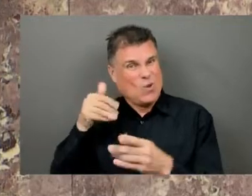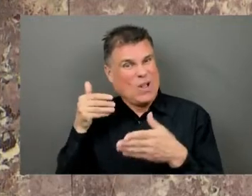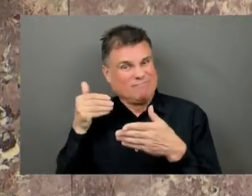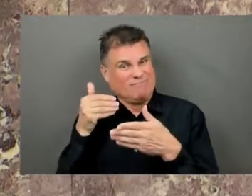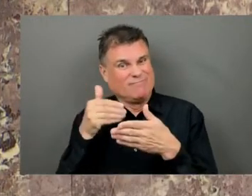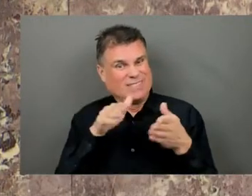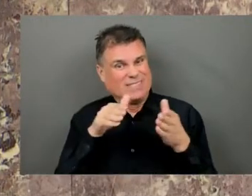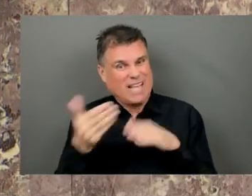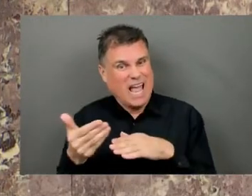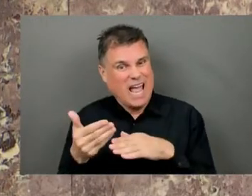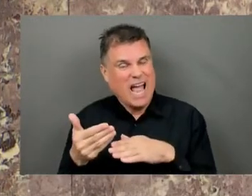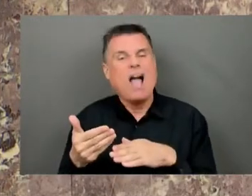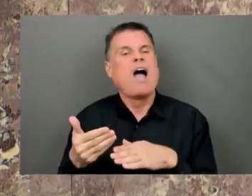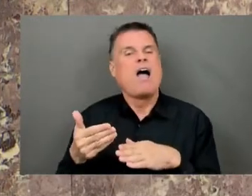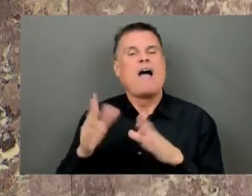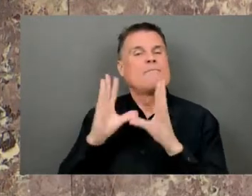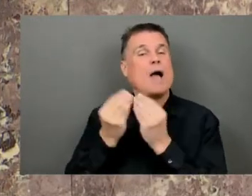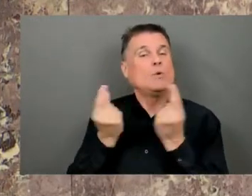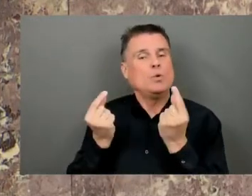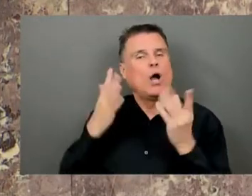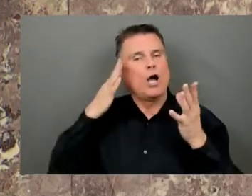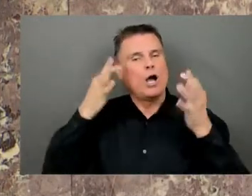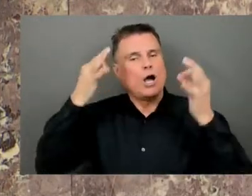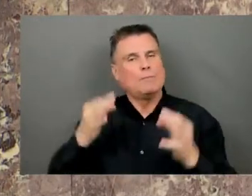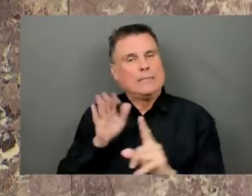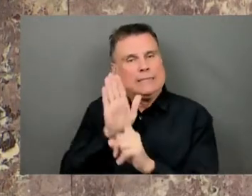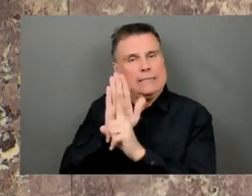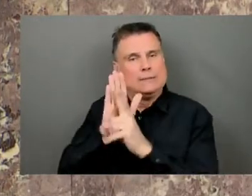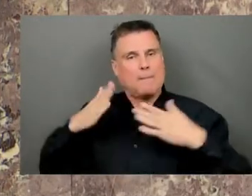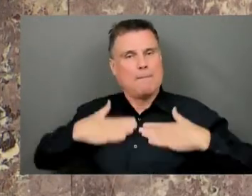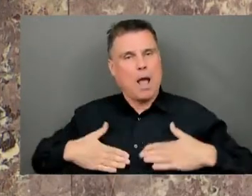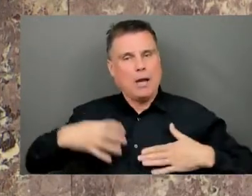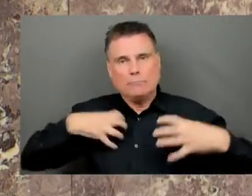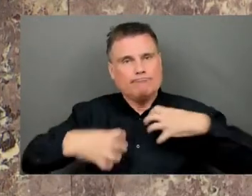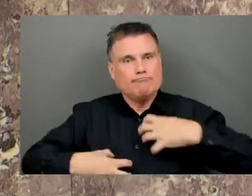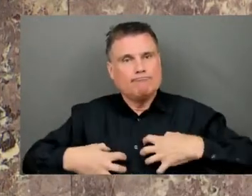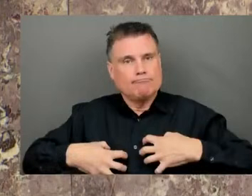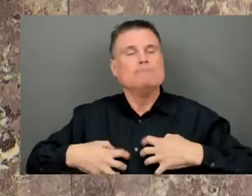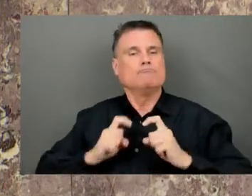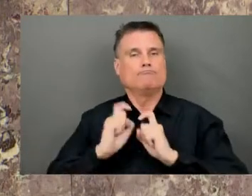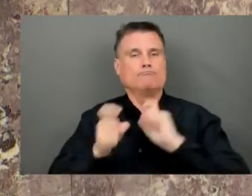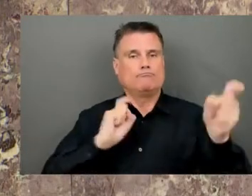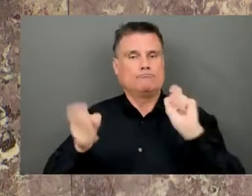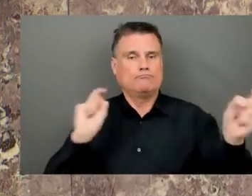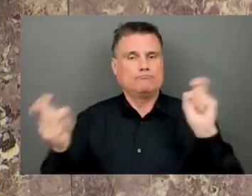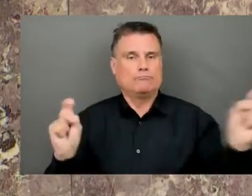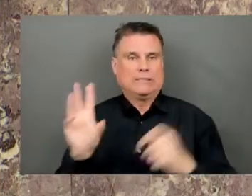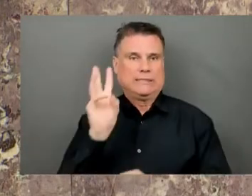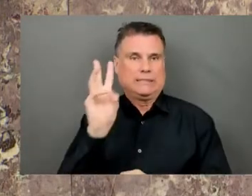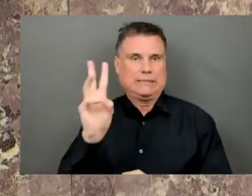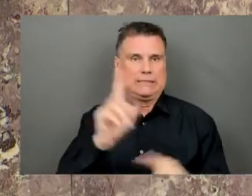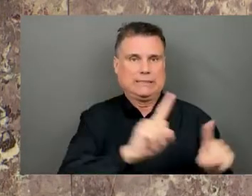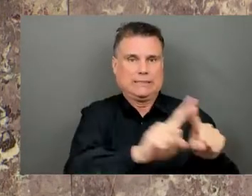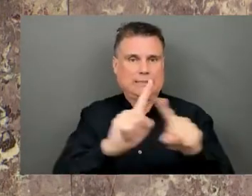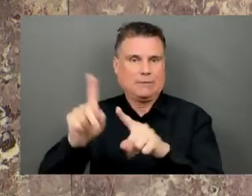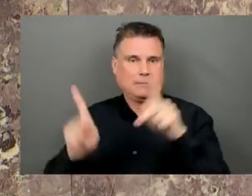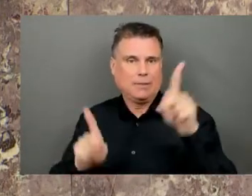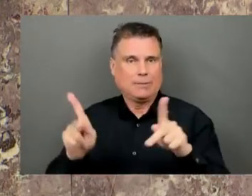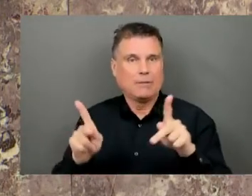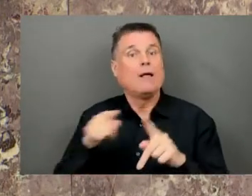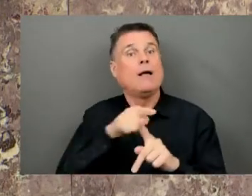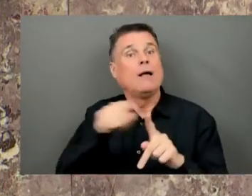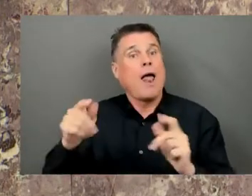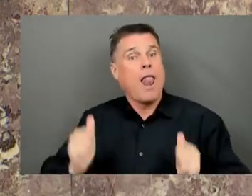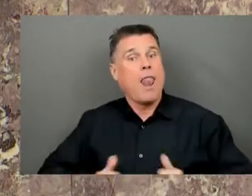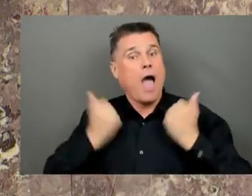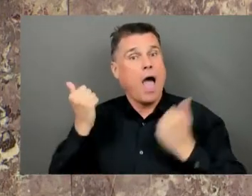150,000 Canadians to register as donors in the days and weeks that followed. This is known as the Logan Boulay effect. In remembrance